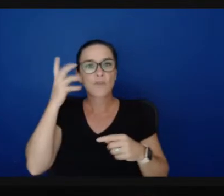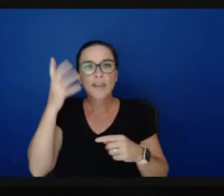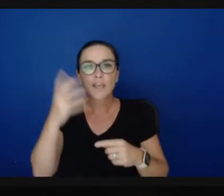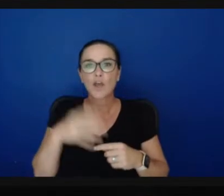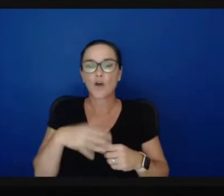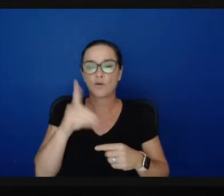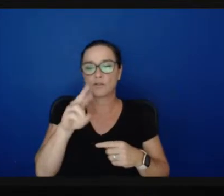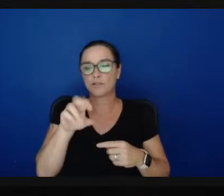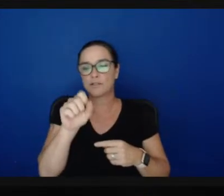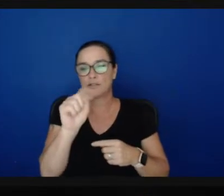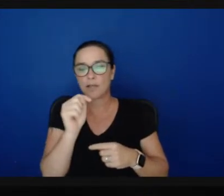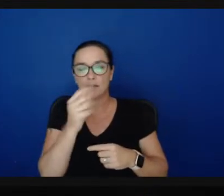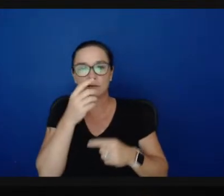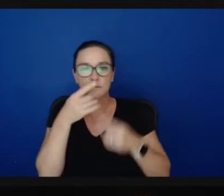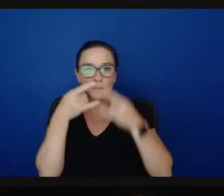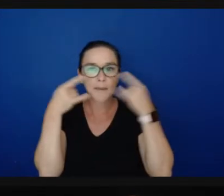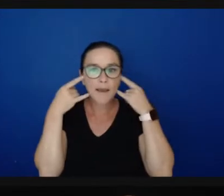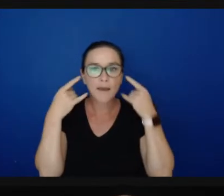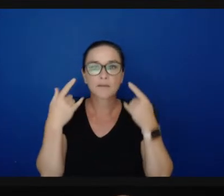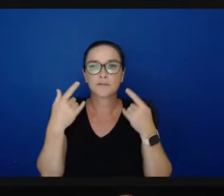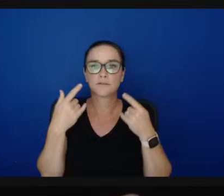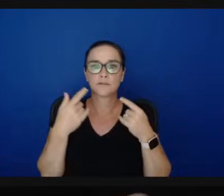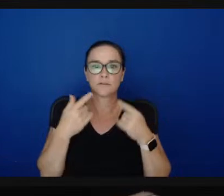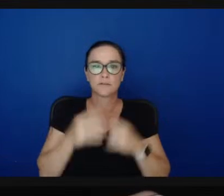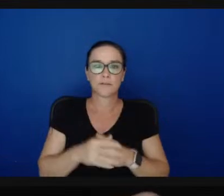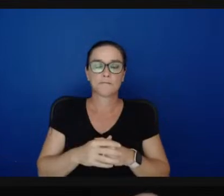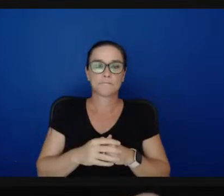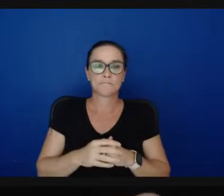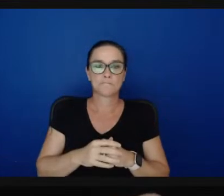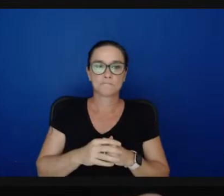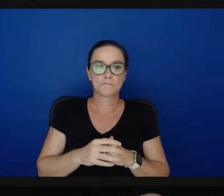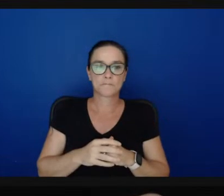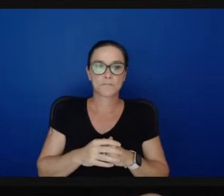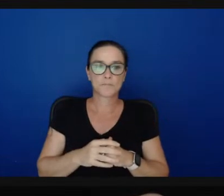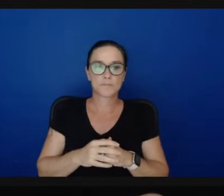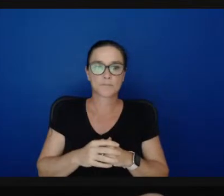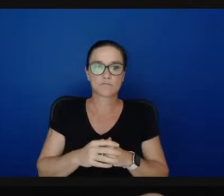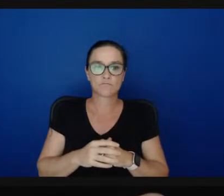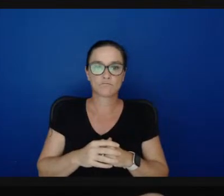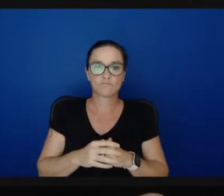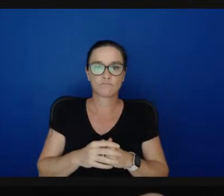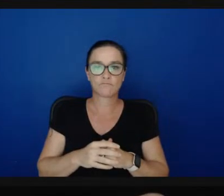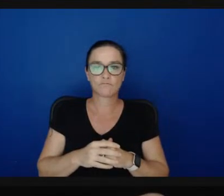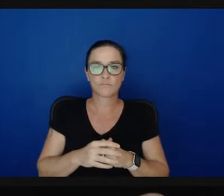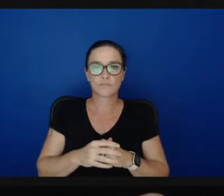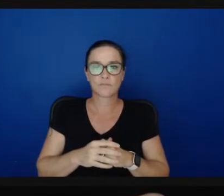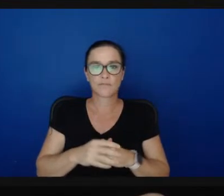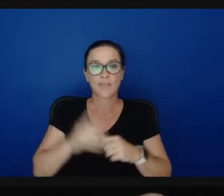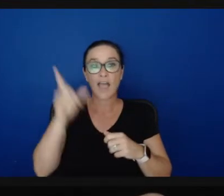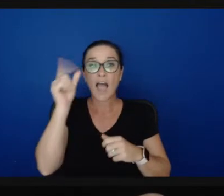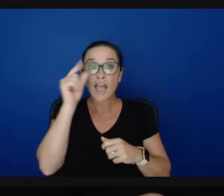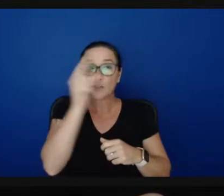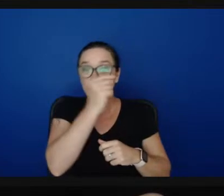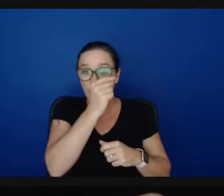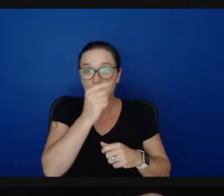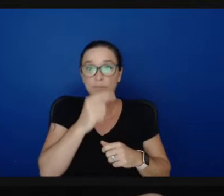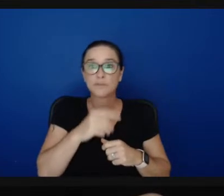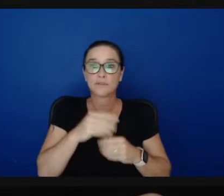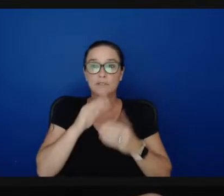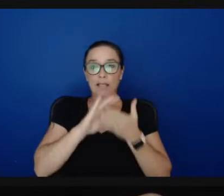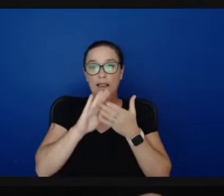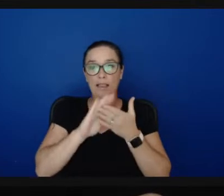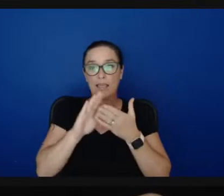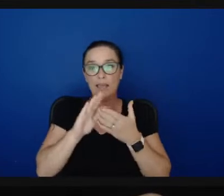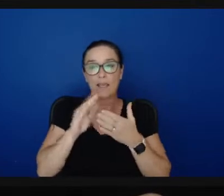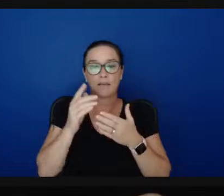things people don't think about. It might be dusty and dark. So things like eye drops and cleaning solution for